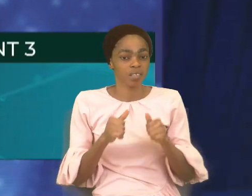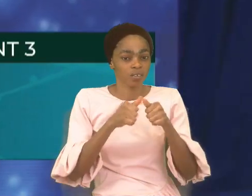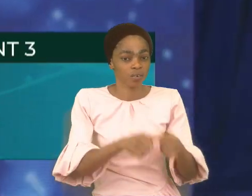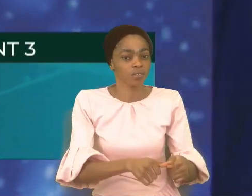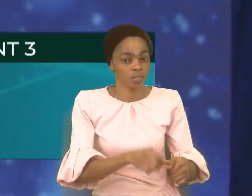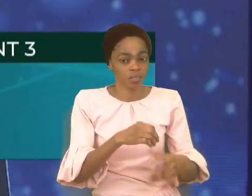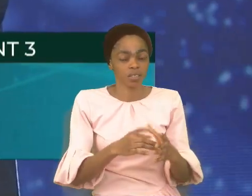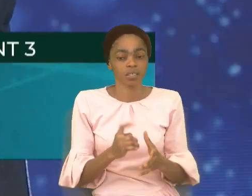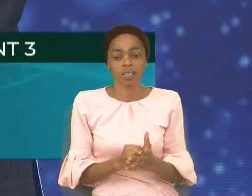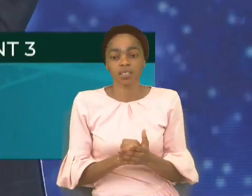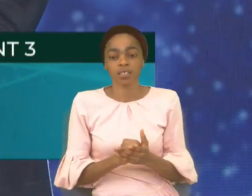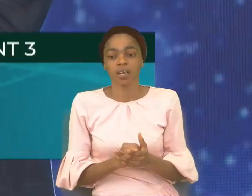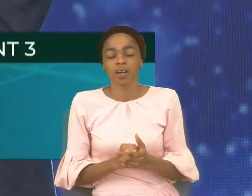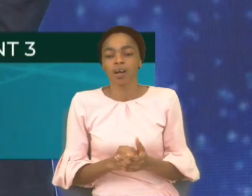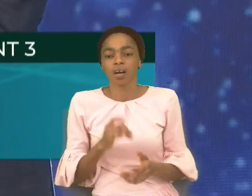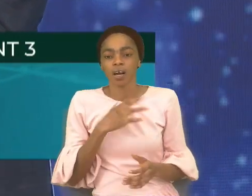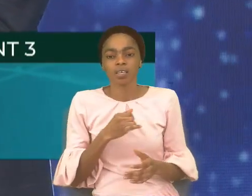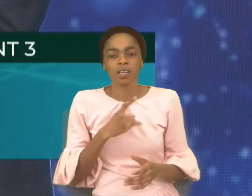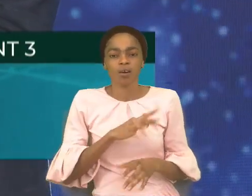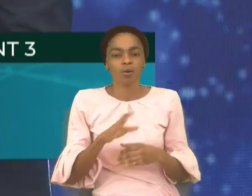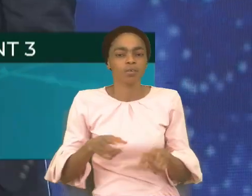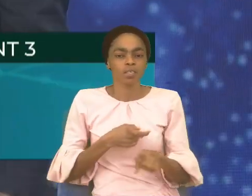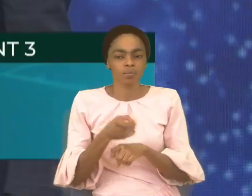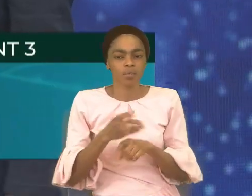not repent, they will be the people that will